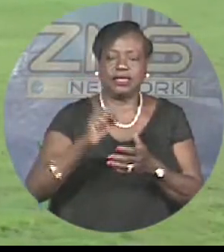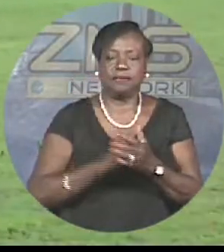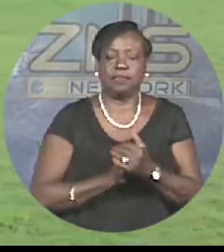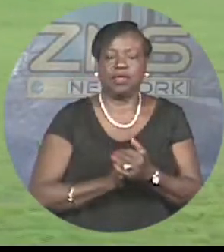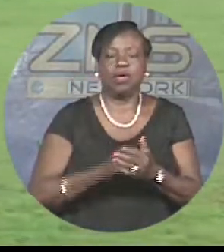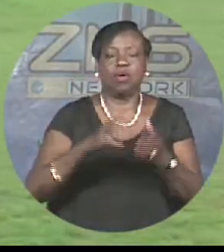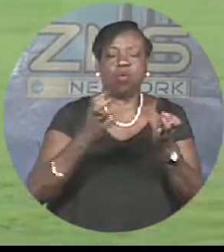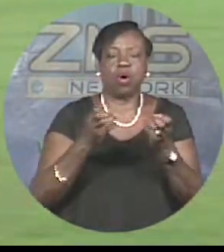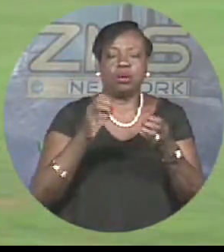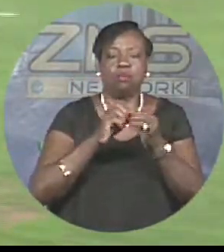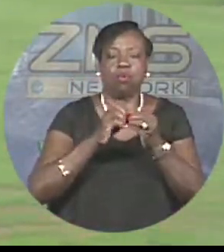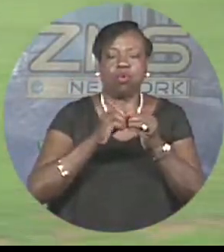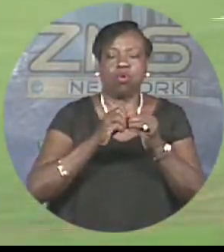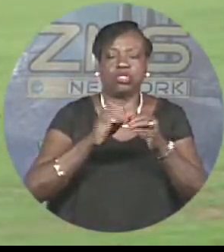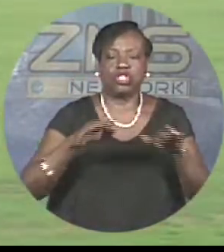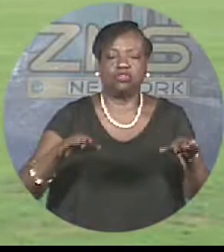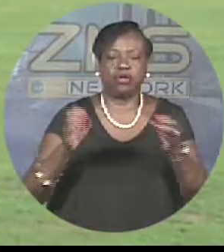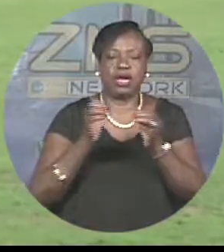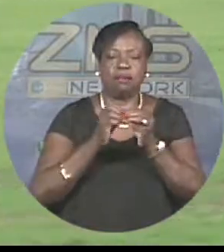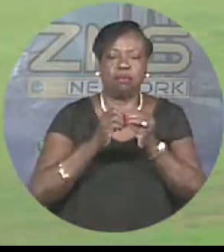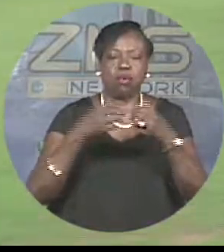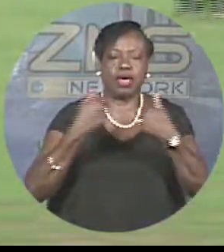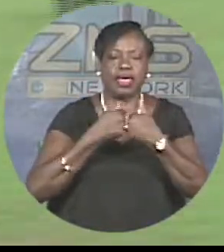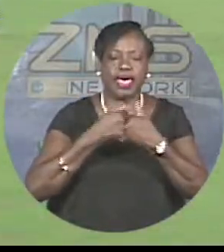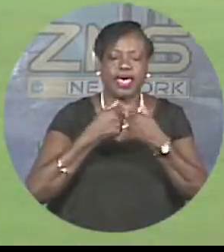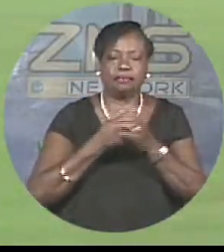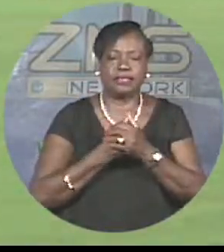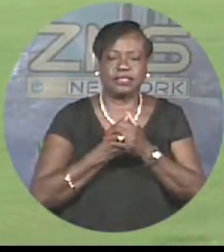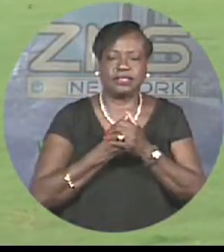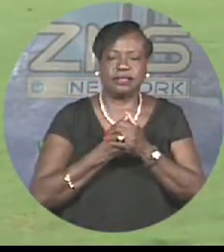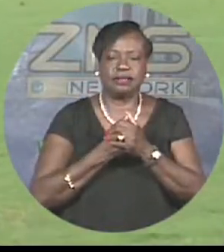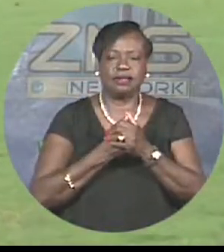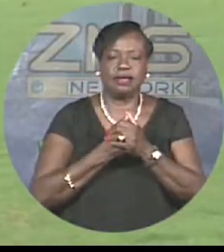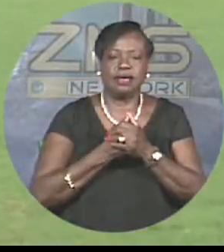kids playing. There's an upcoming cricket season. It starts on the 23rd.